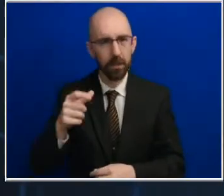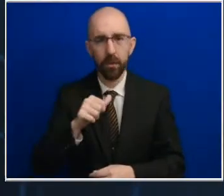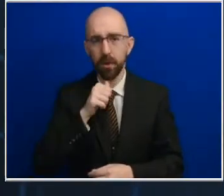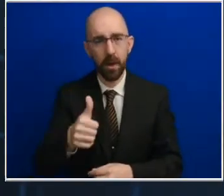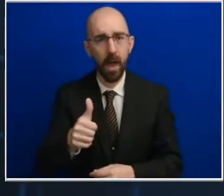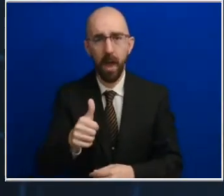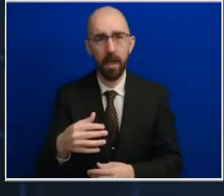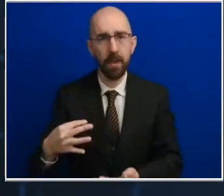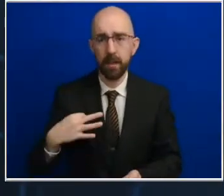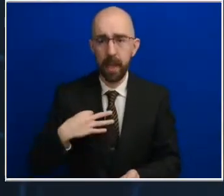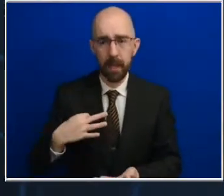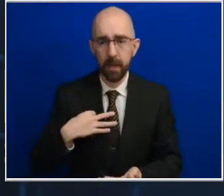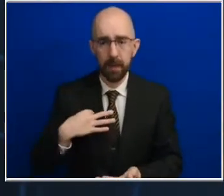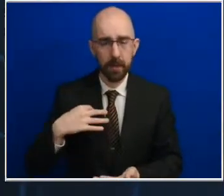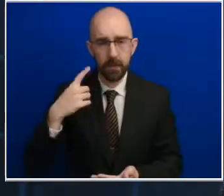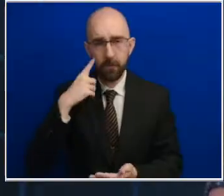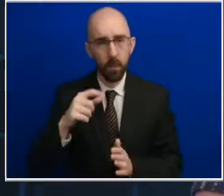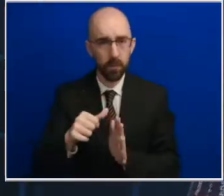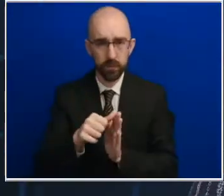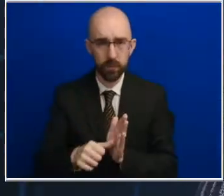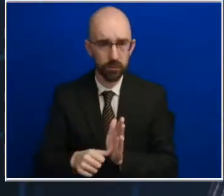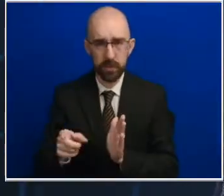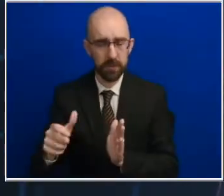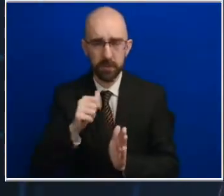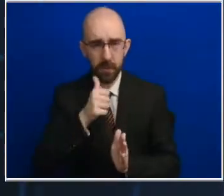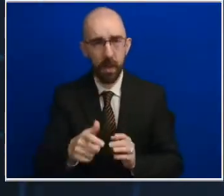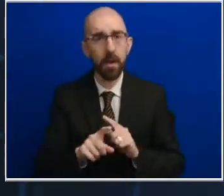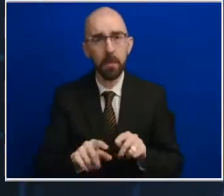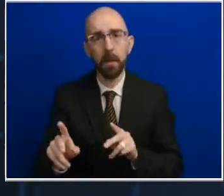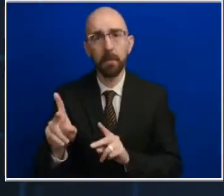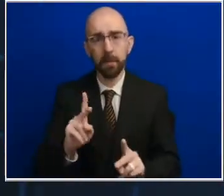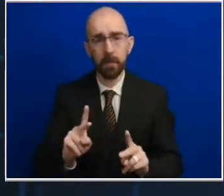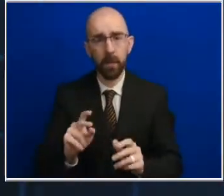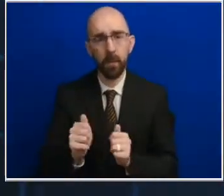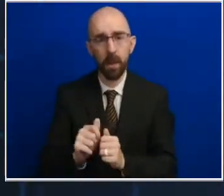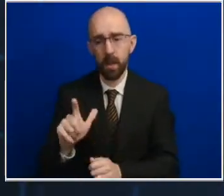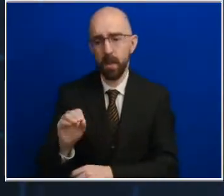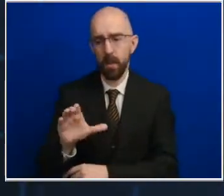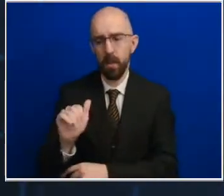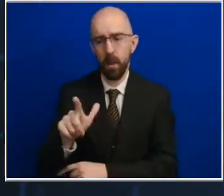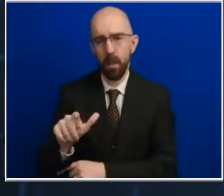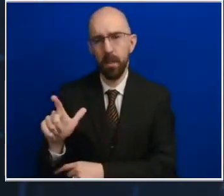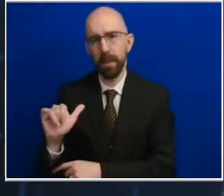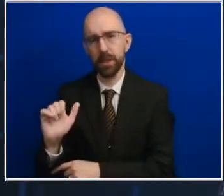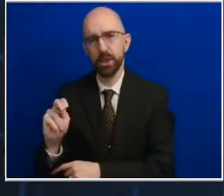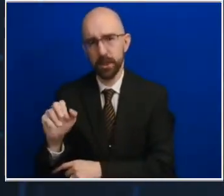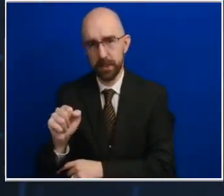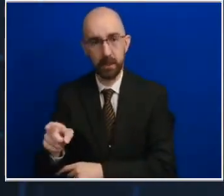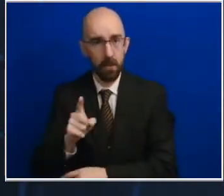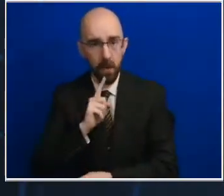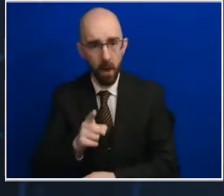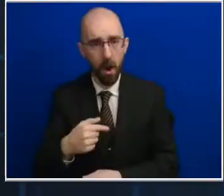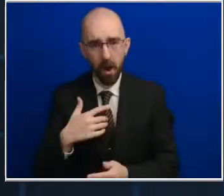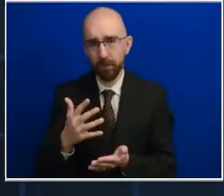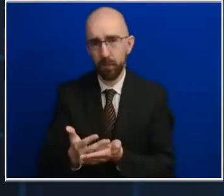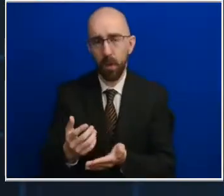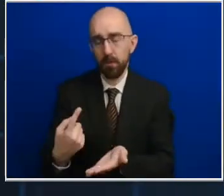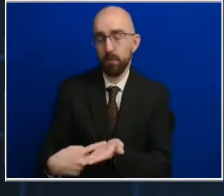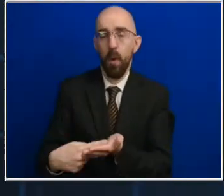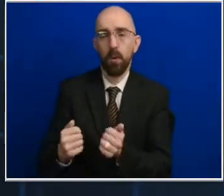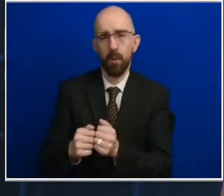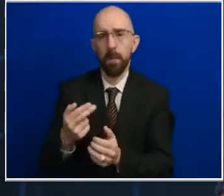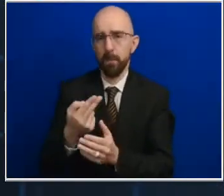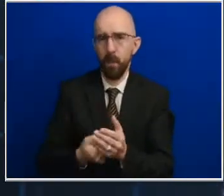for surgery, but people with local lesions are, and I've talked to people with local lesions and general lesions,